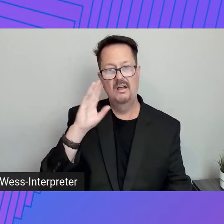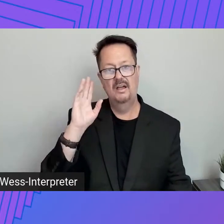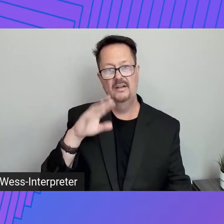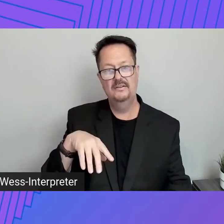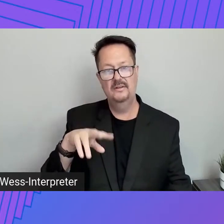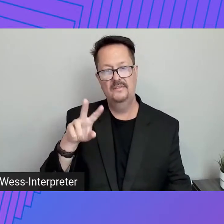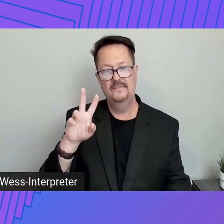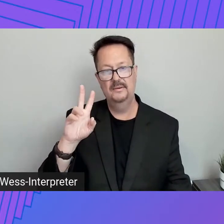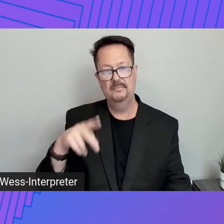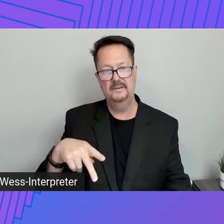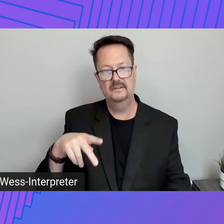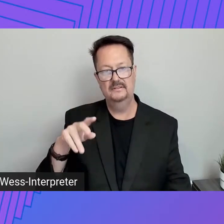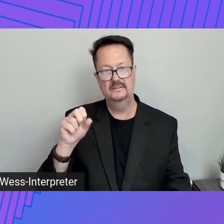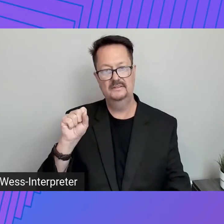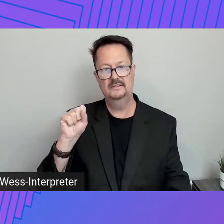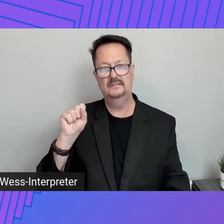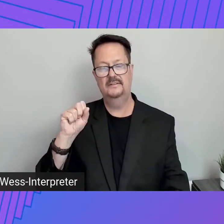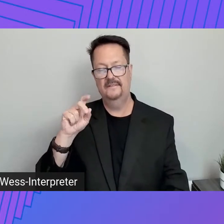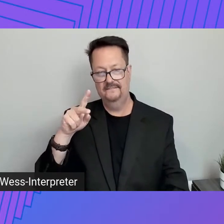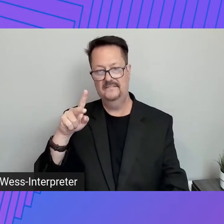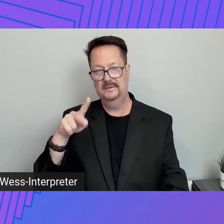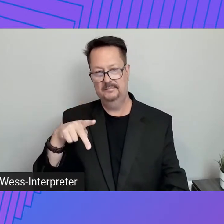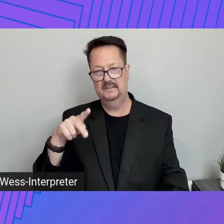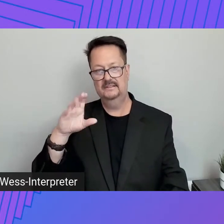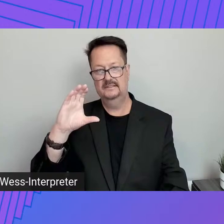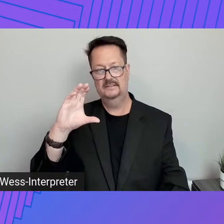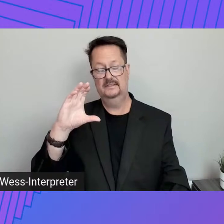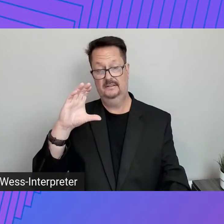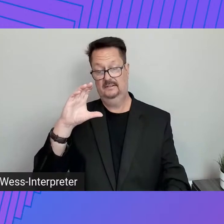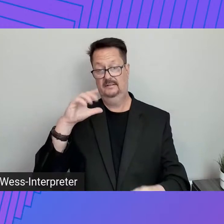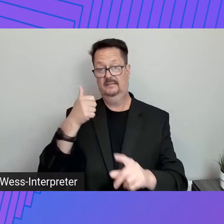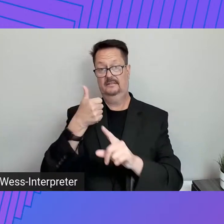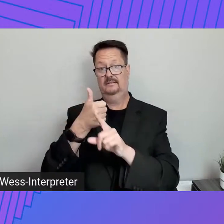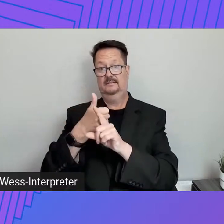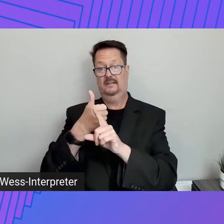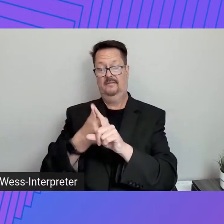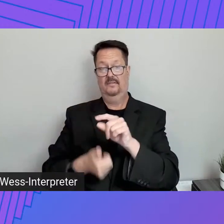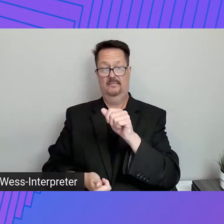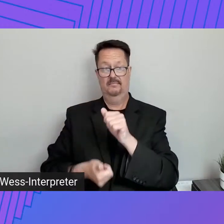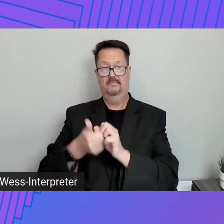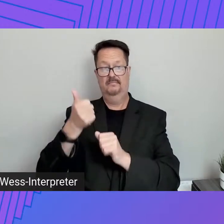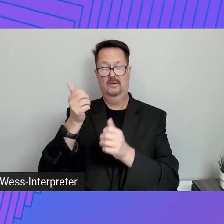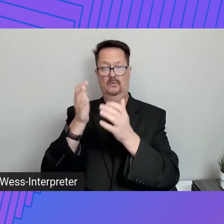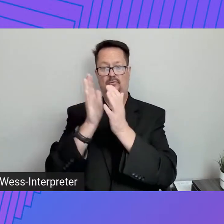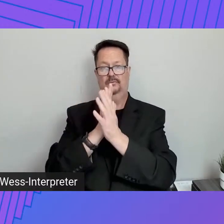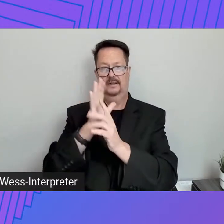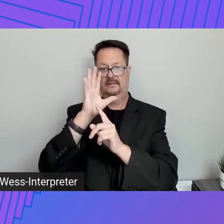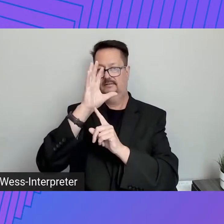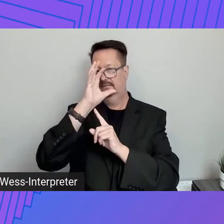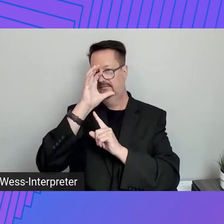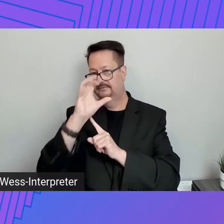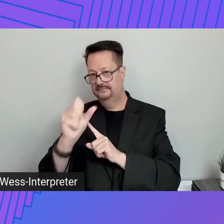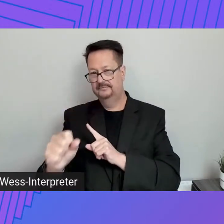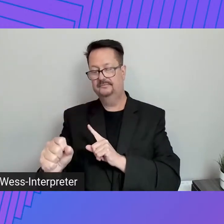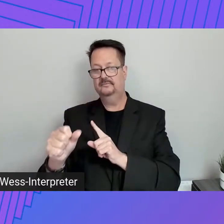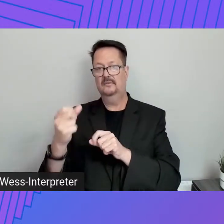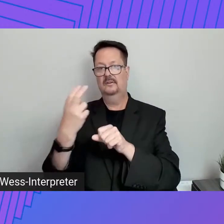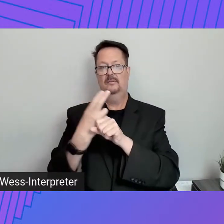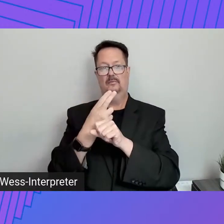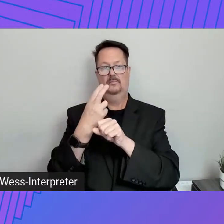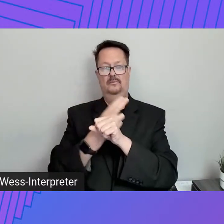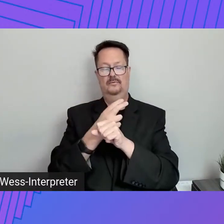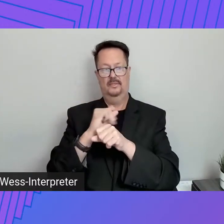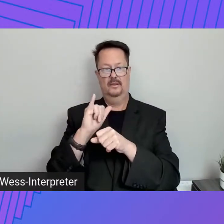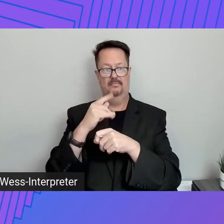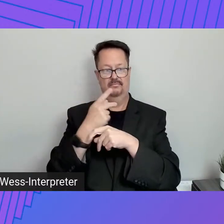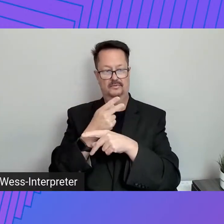was by far the most requested feature that we had from customers that use that product, and the response that we've